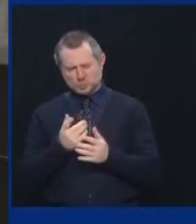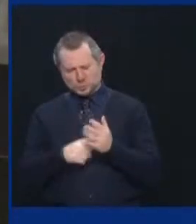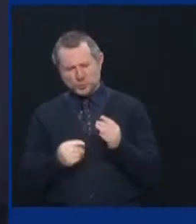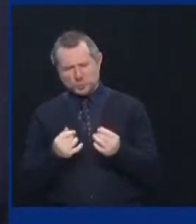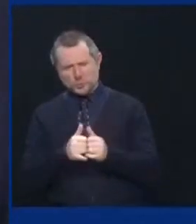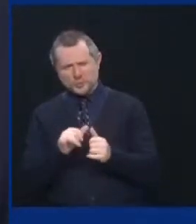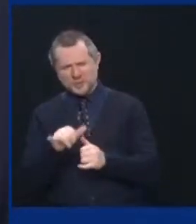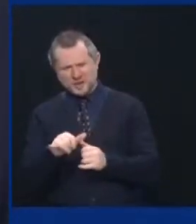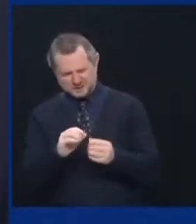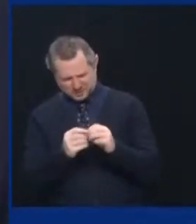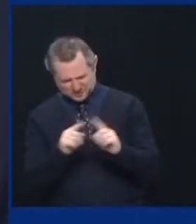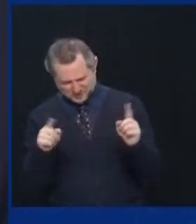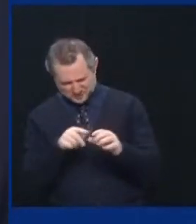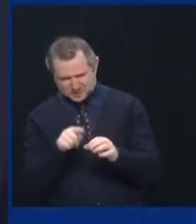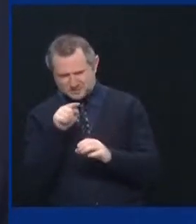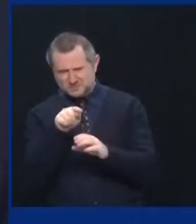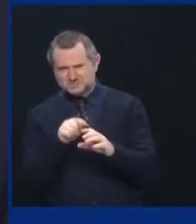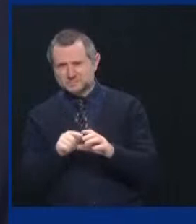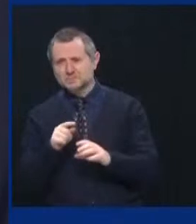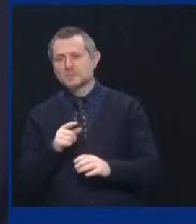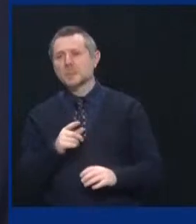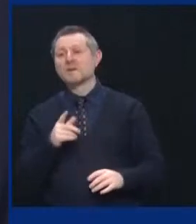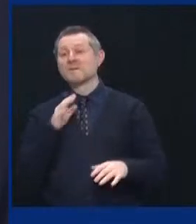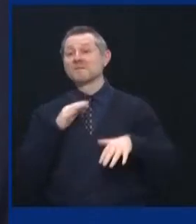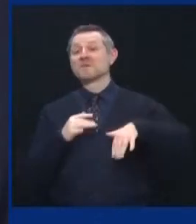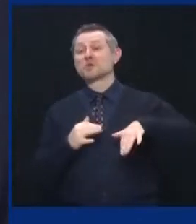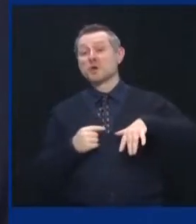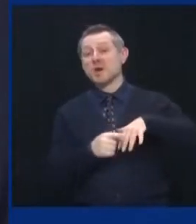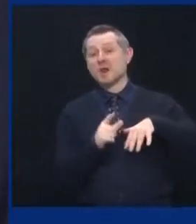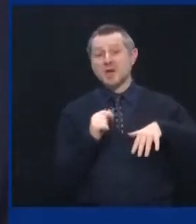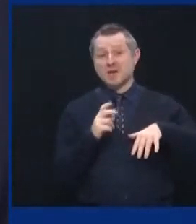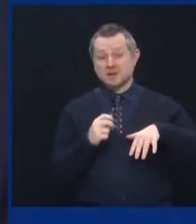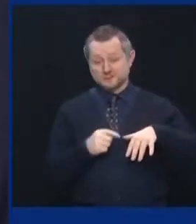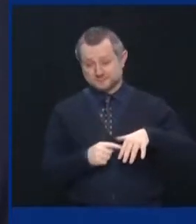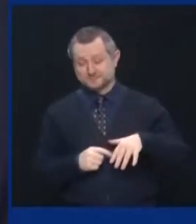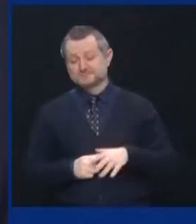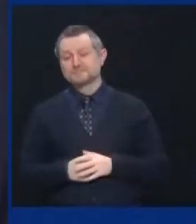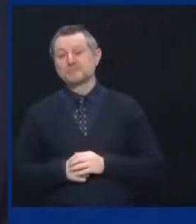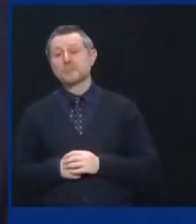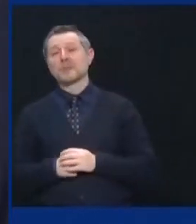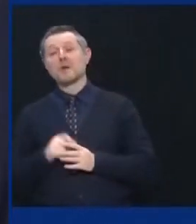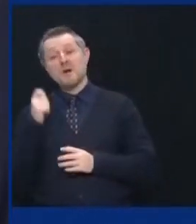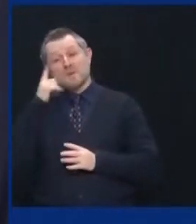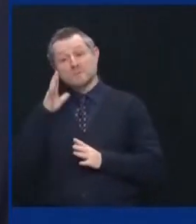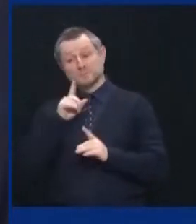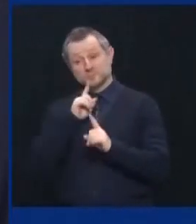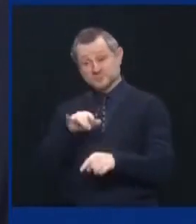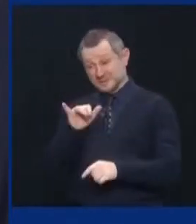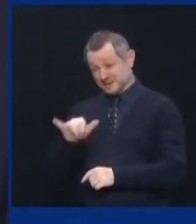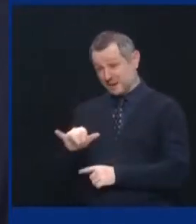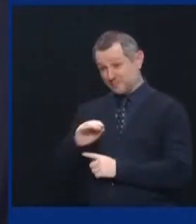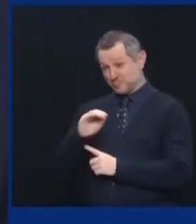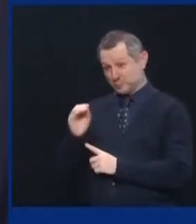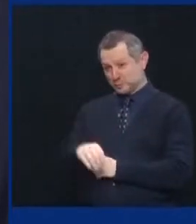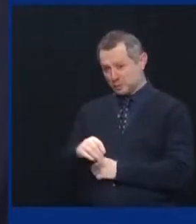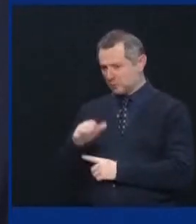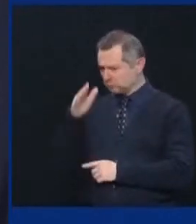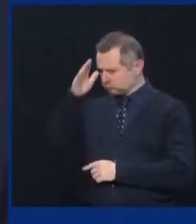Let's take the Finger Lakes, for example. You're seeing the rate in the Finger Lakes continue to go